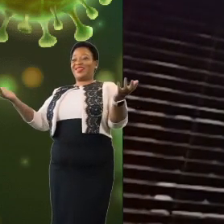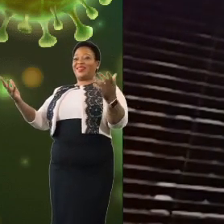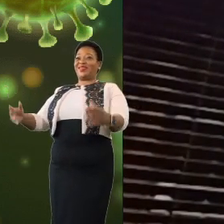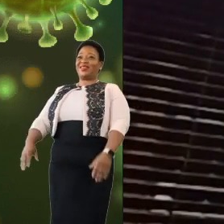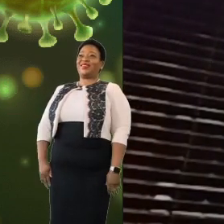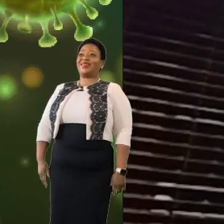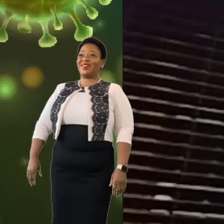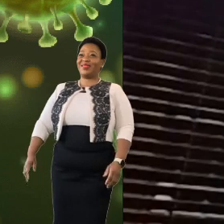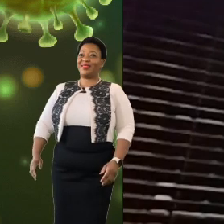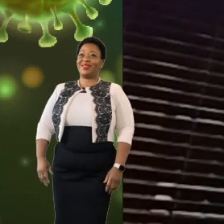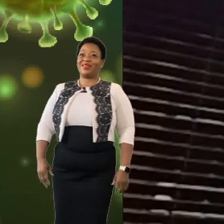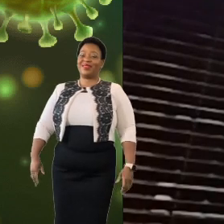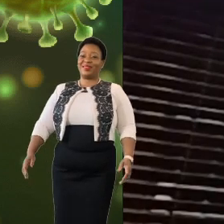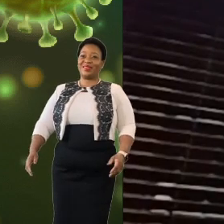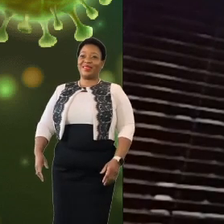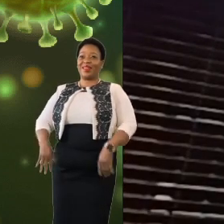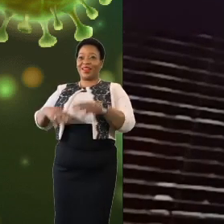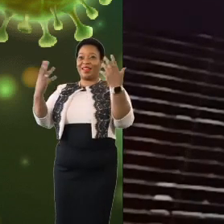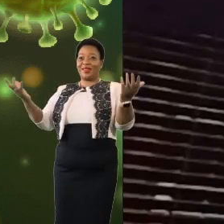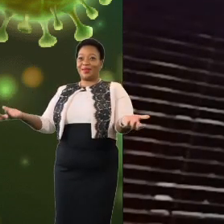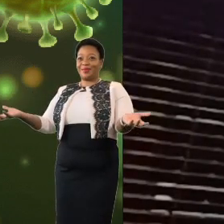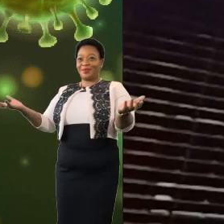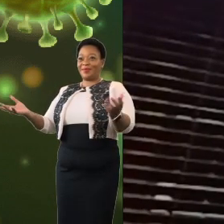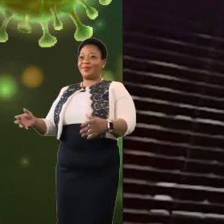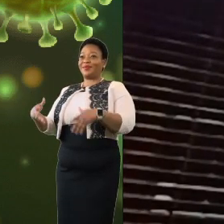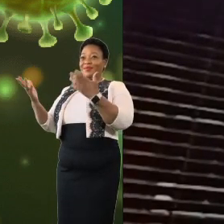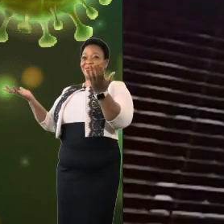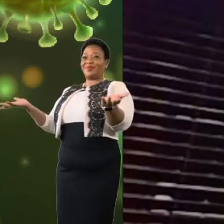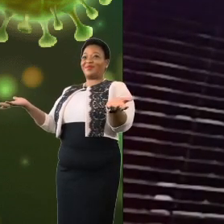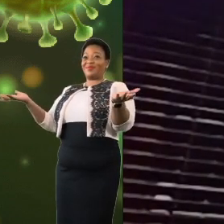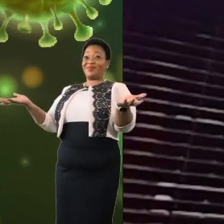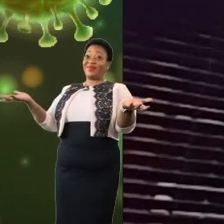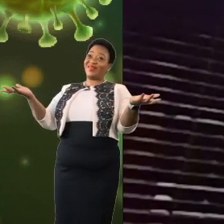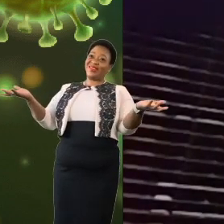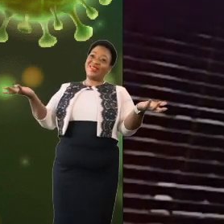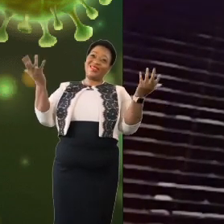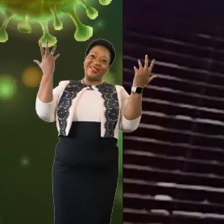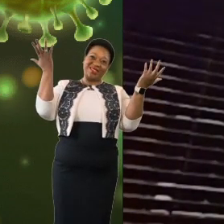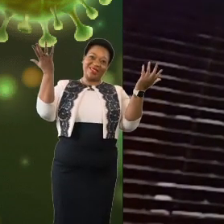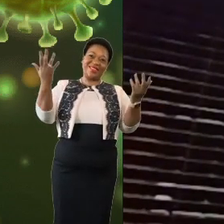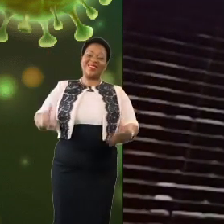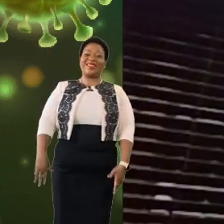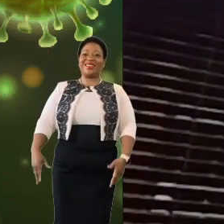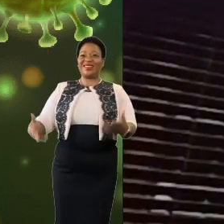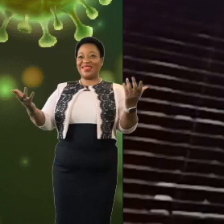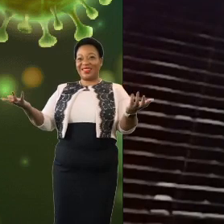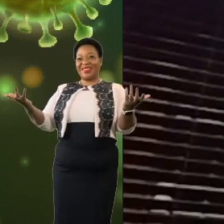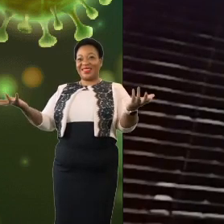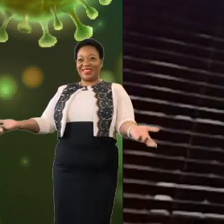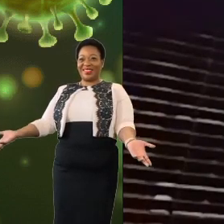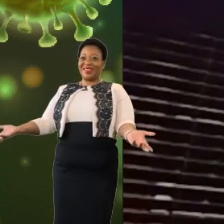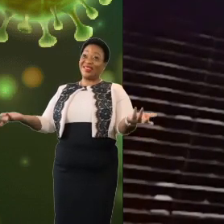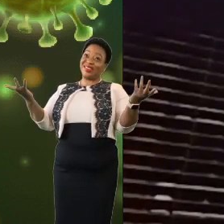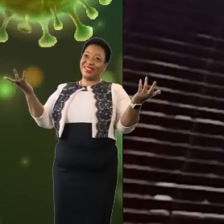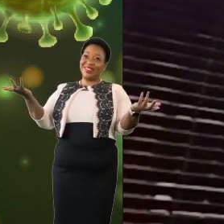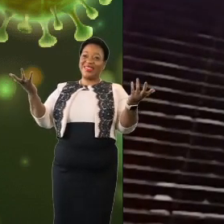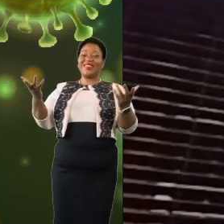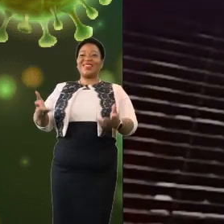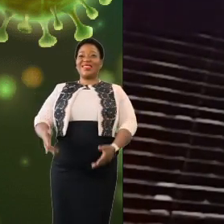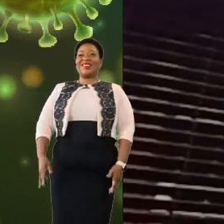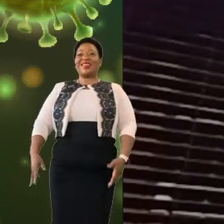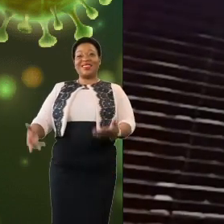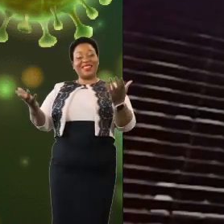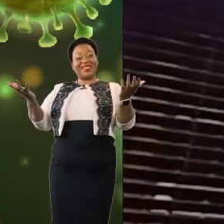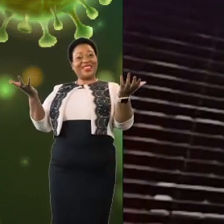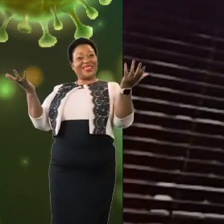Come Monday next week, we want all hands on the deck. Indeed, we want to ensure